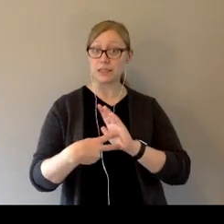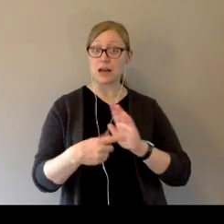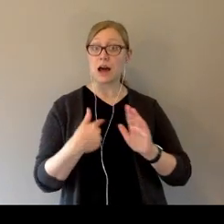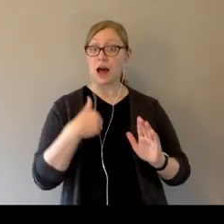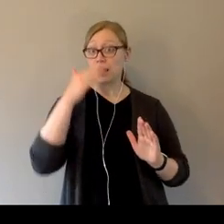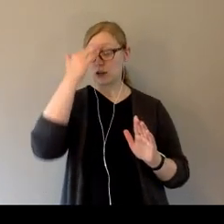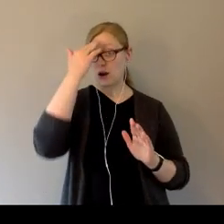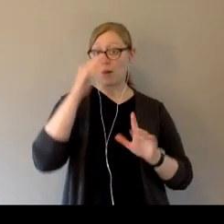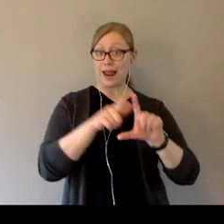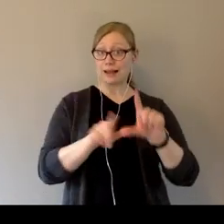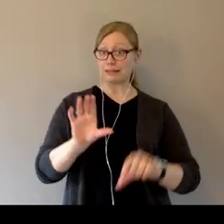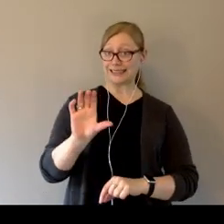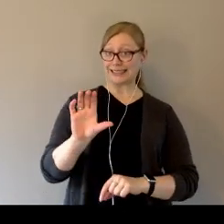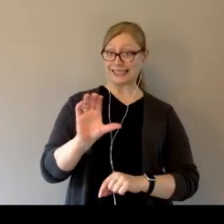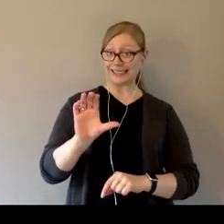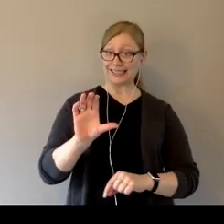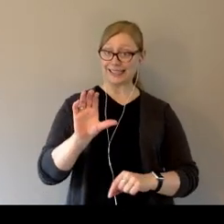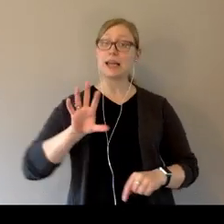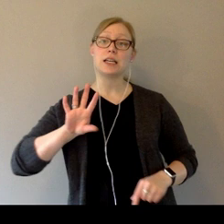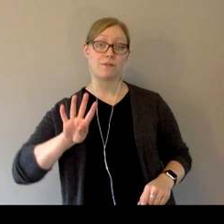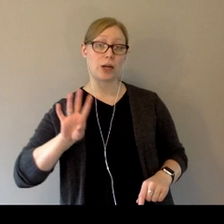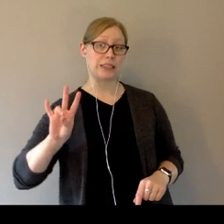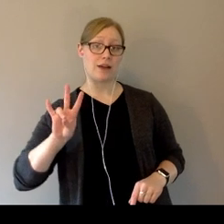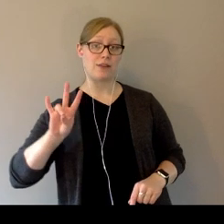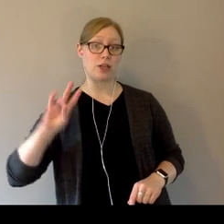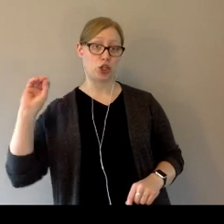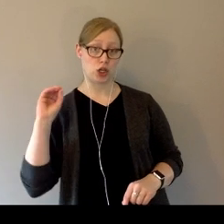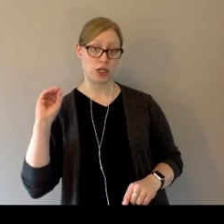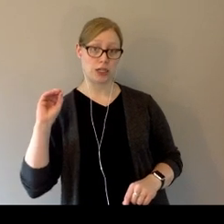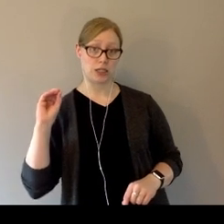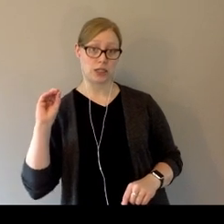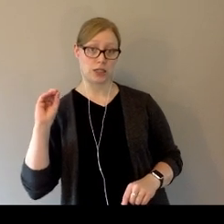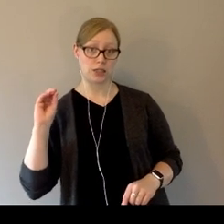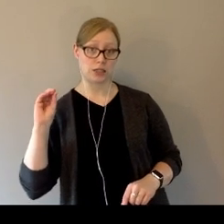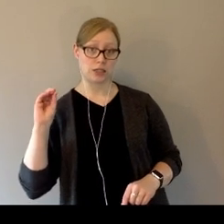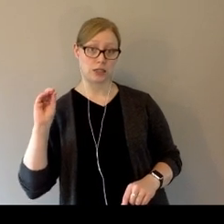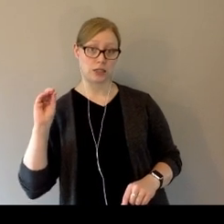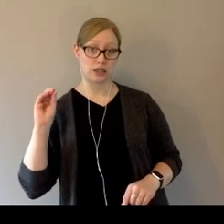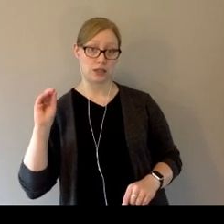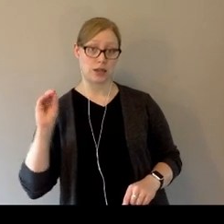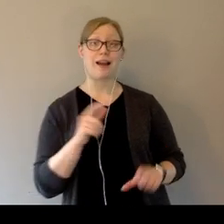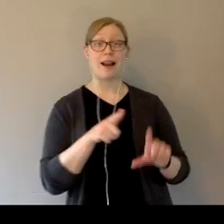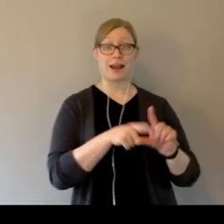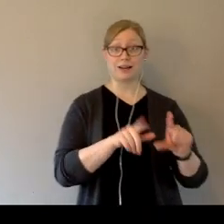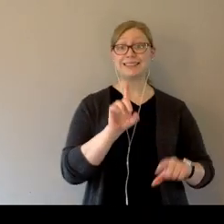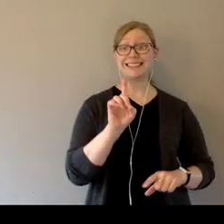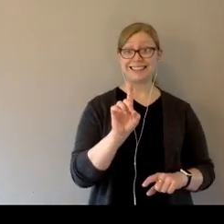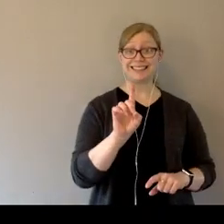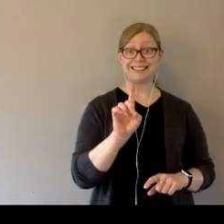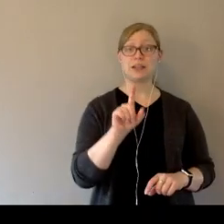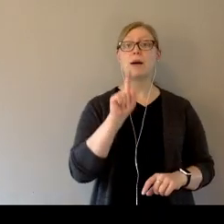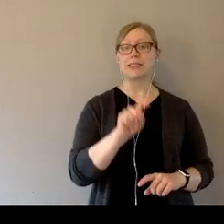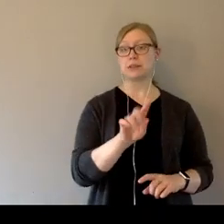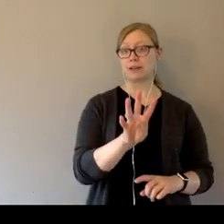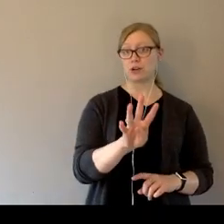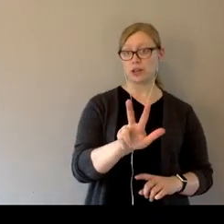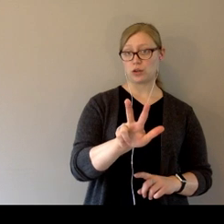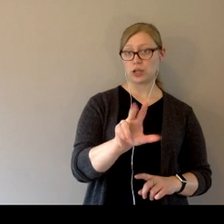this angle is 47 degrees. And this angle has to be 43